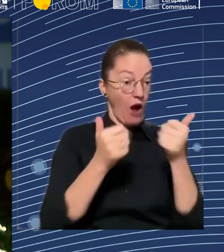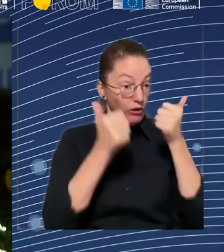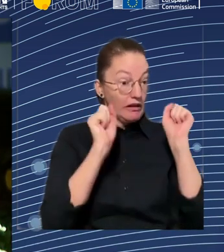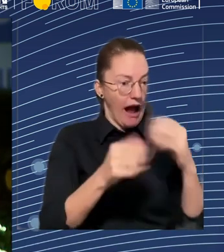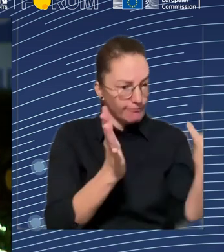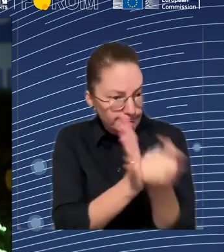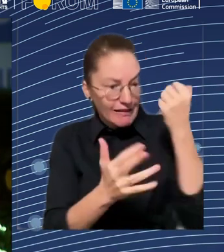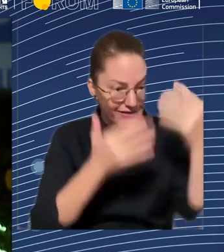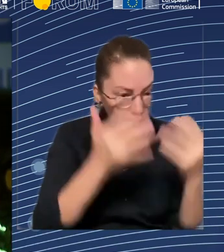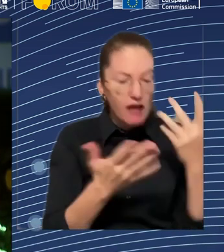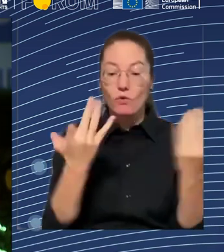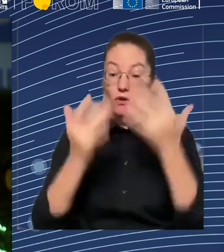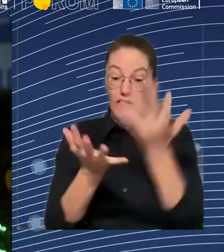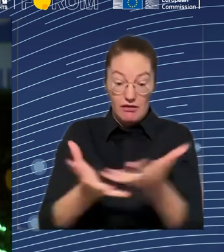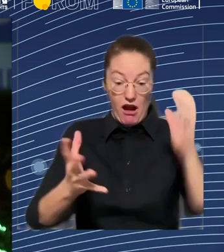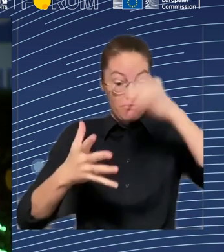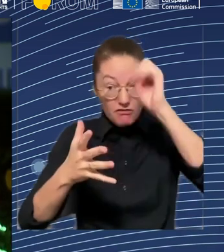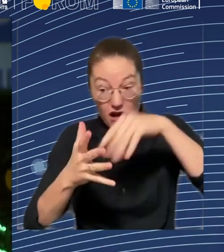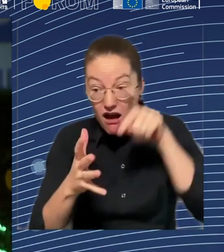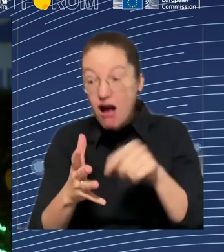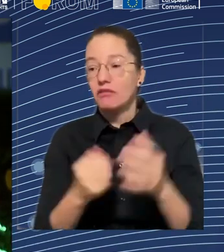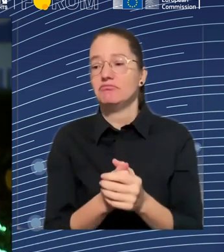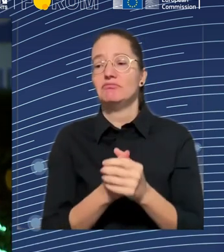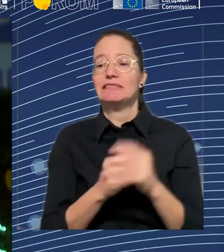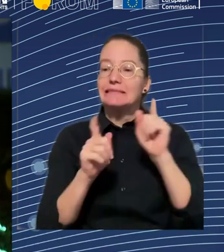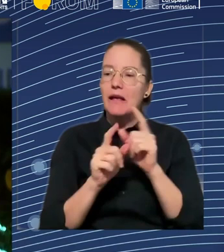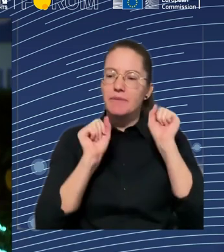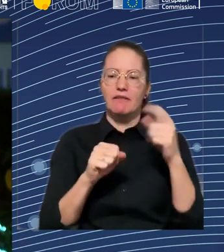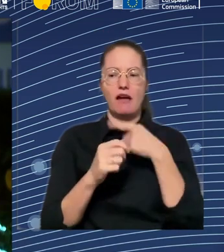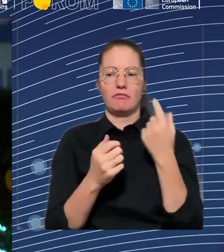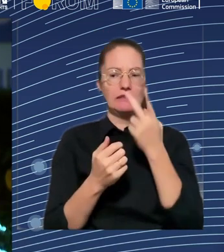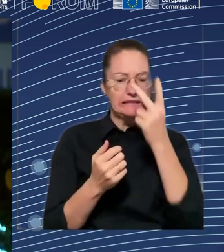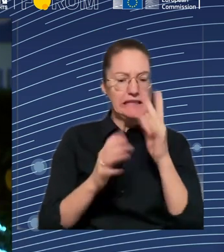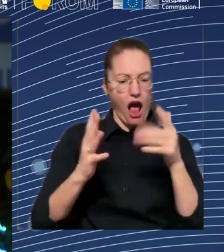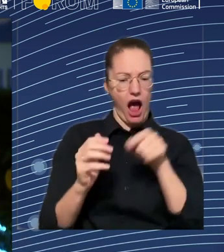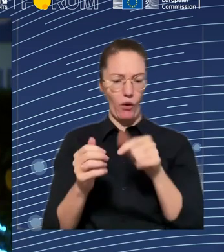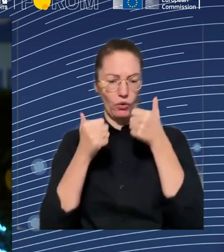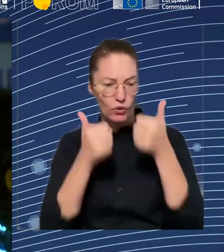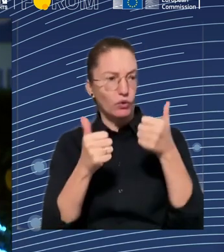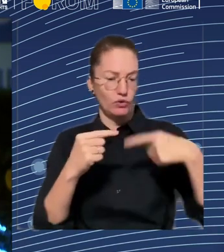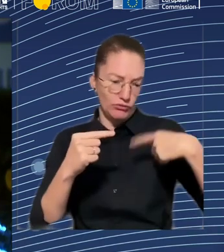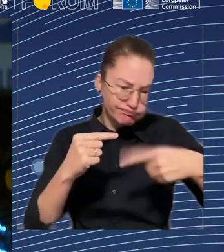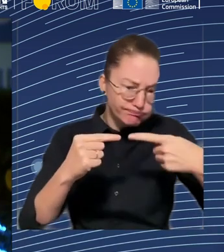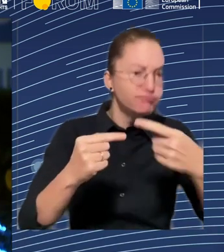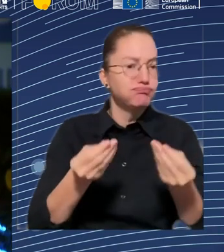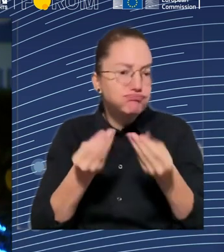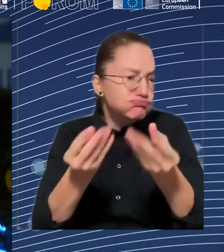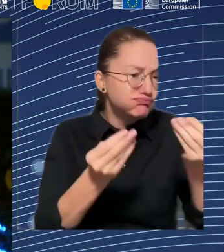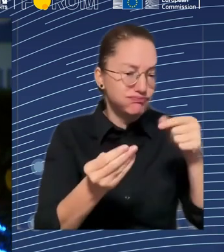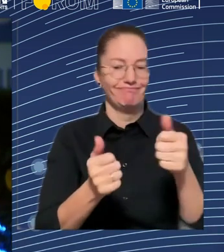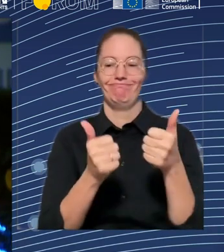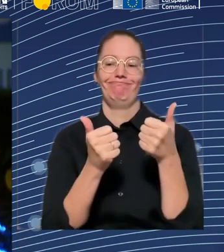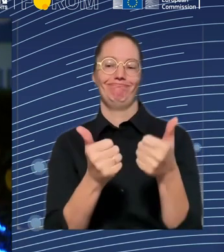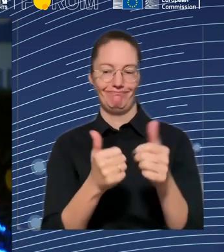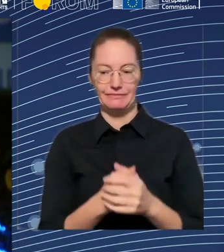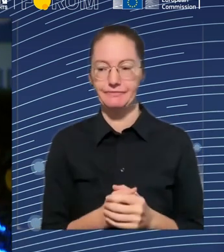two exascale computers will be joined with the EuroHPC. So we need gigantic computing power capabilities. And if